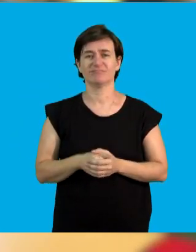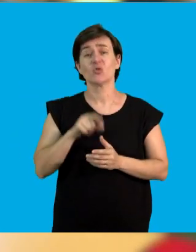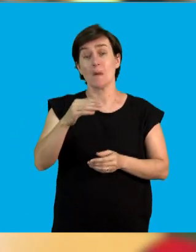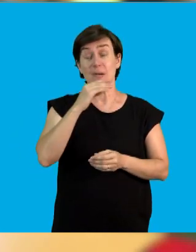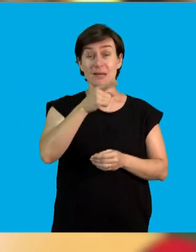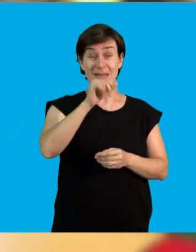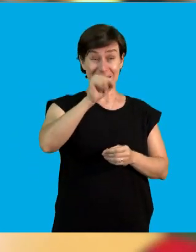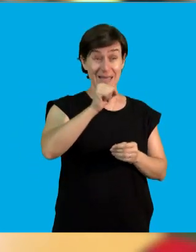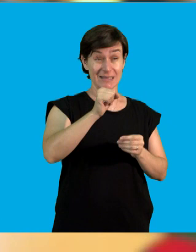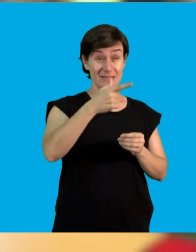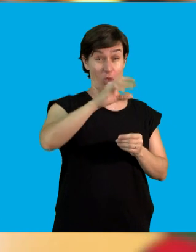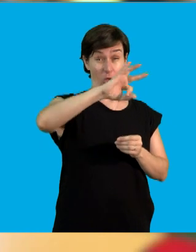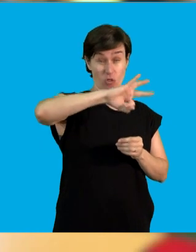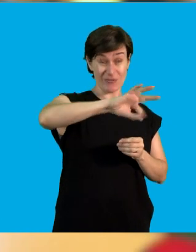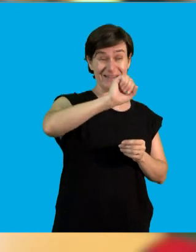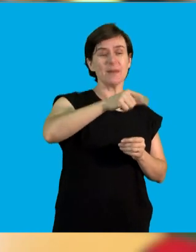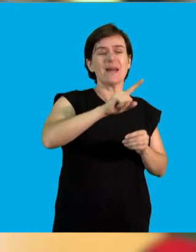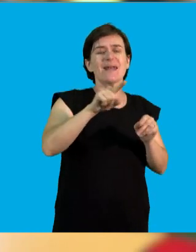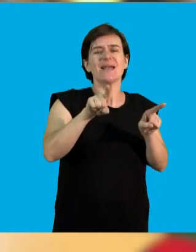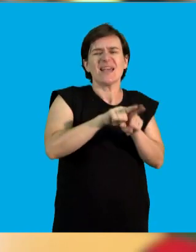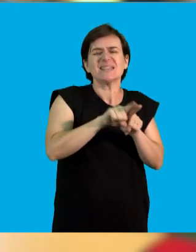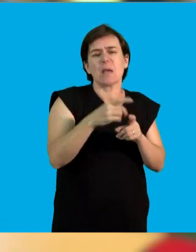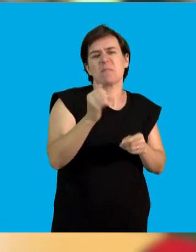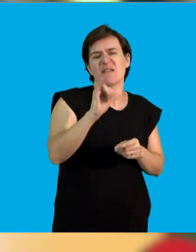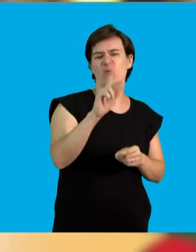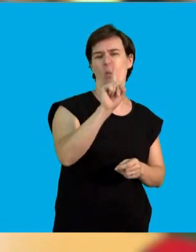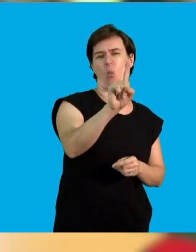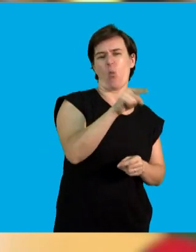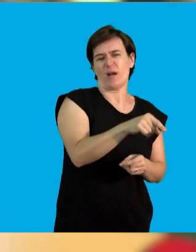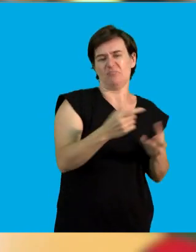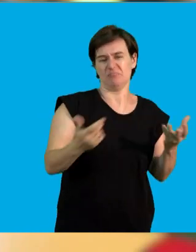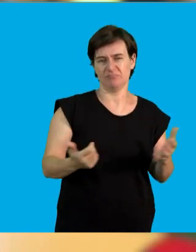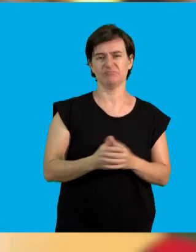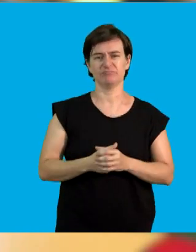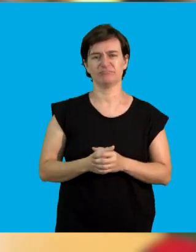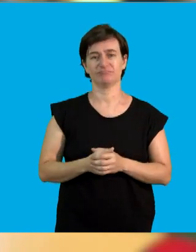in overall, we only just have one cell in that particular